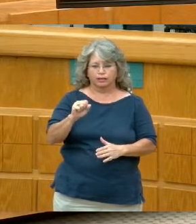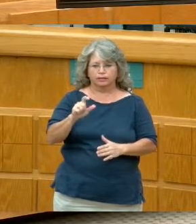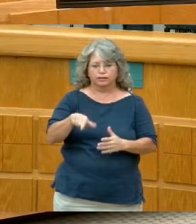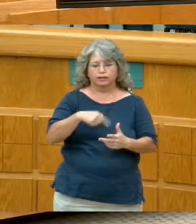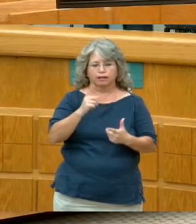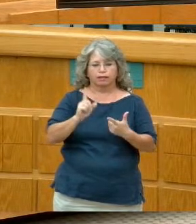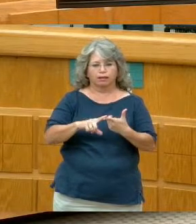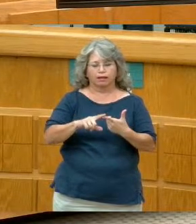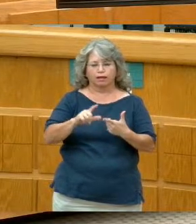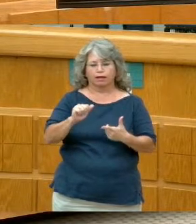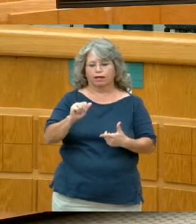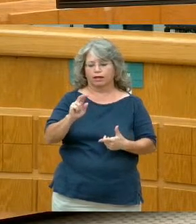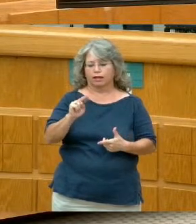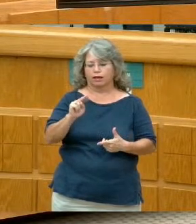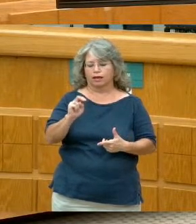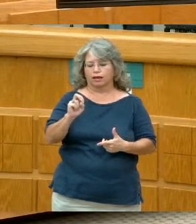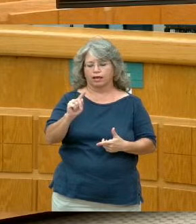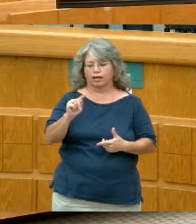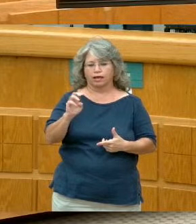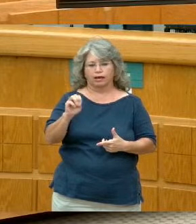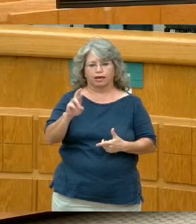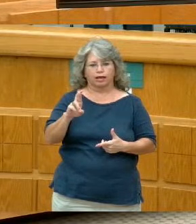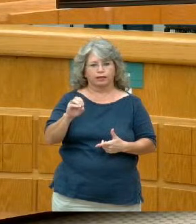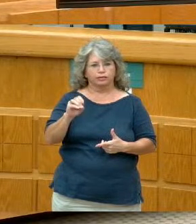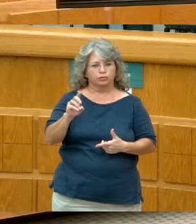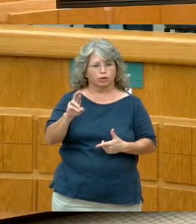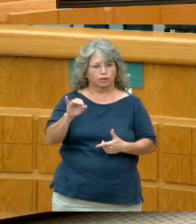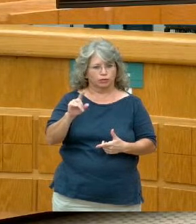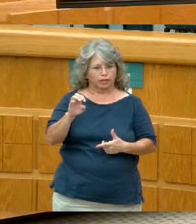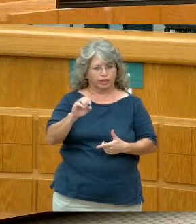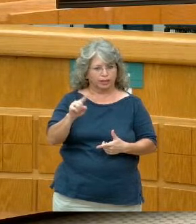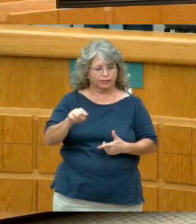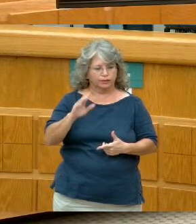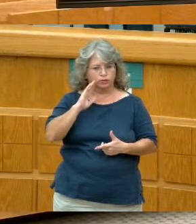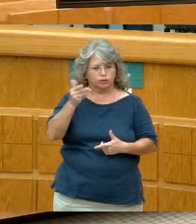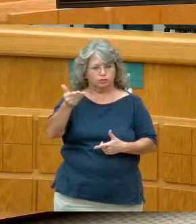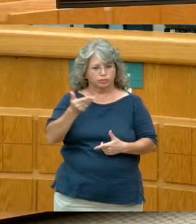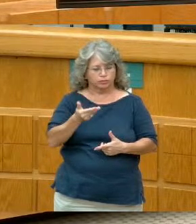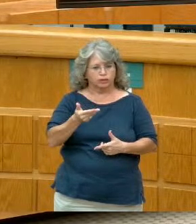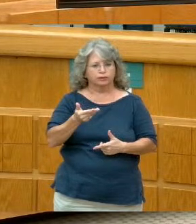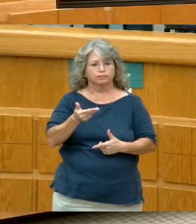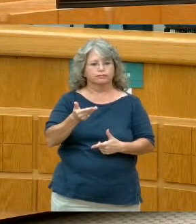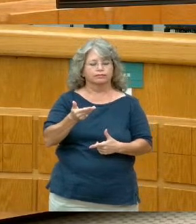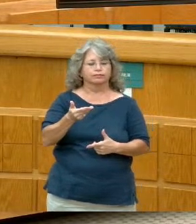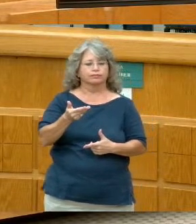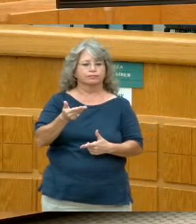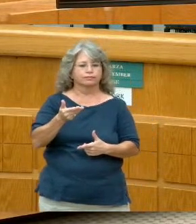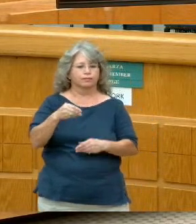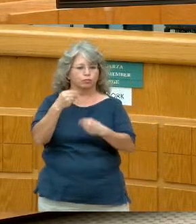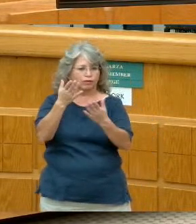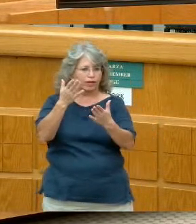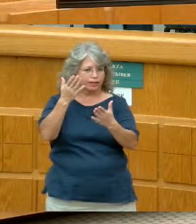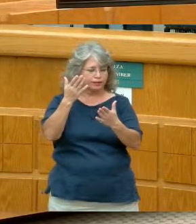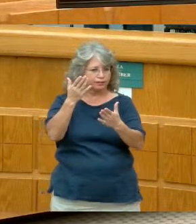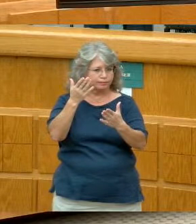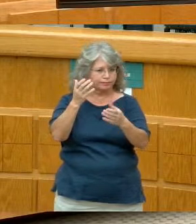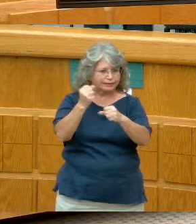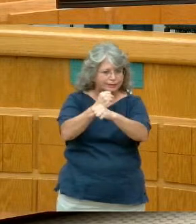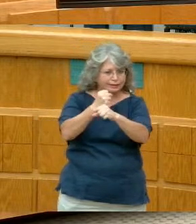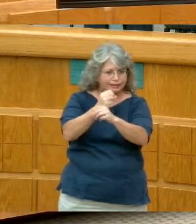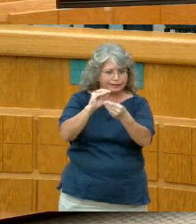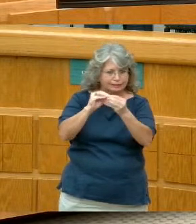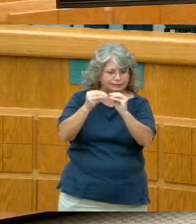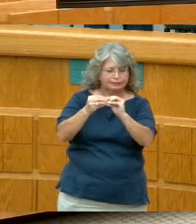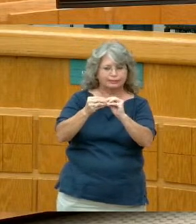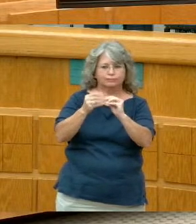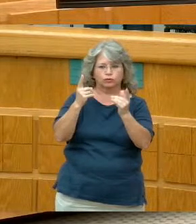the statistics for the day, and then Dr. Bird is here to educate us about COVID and